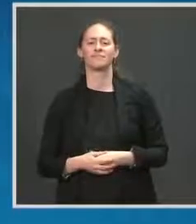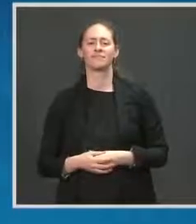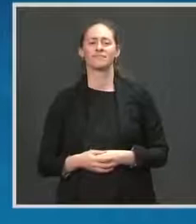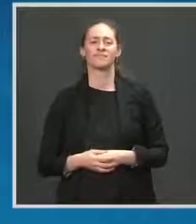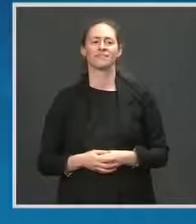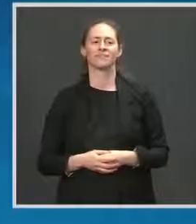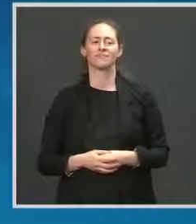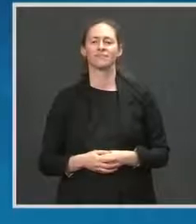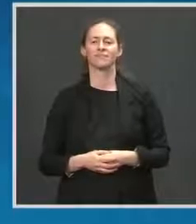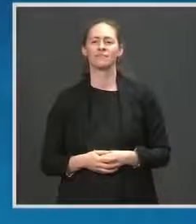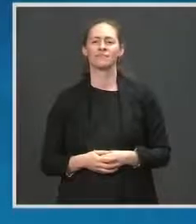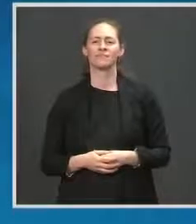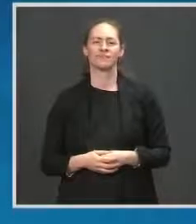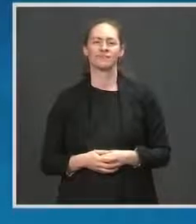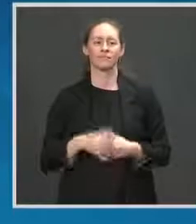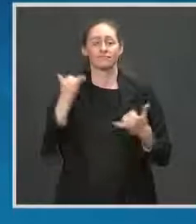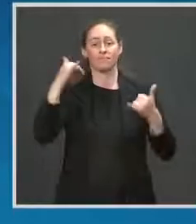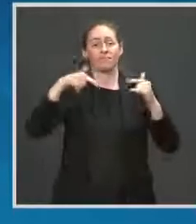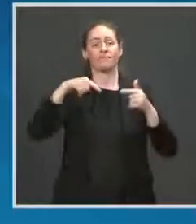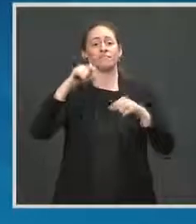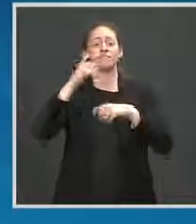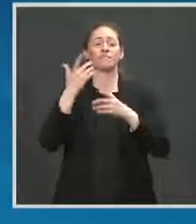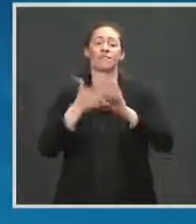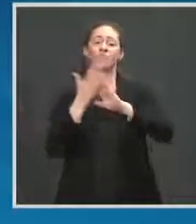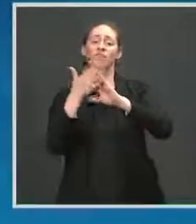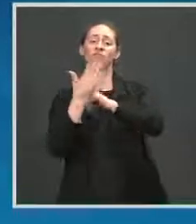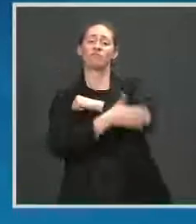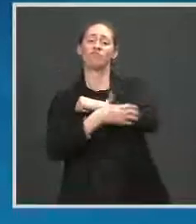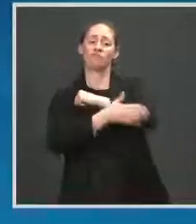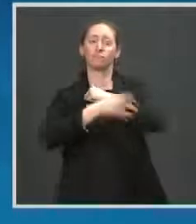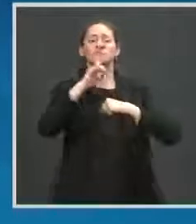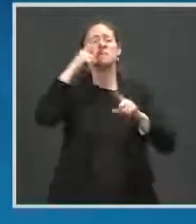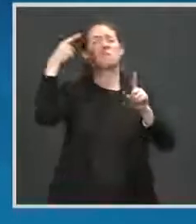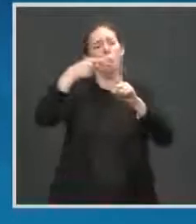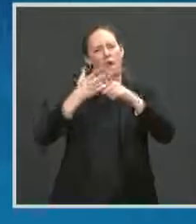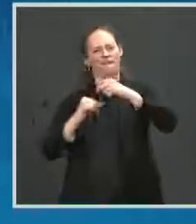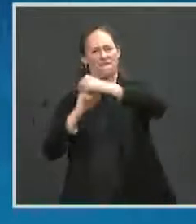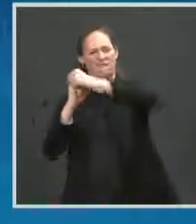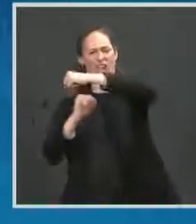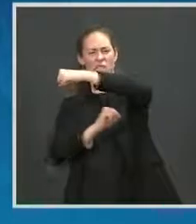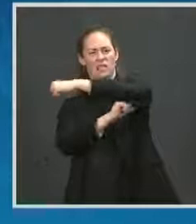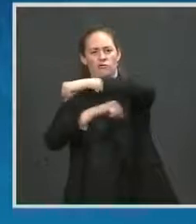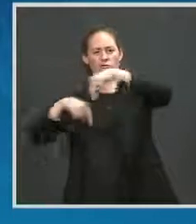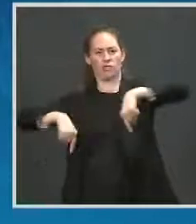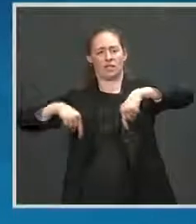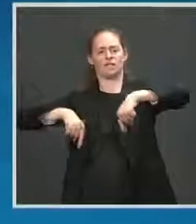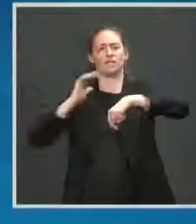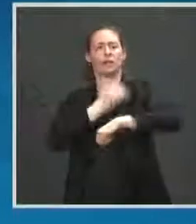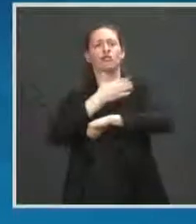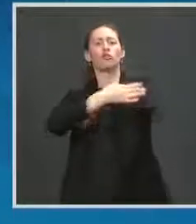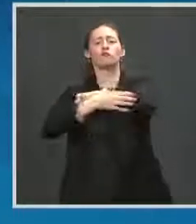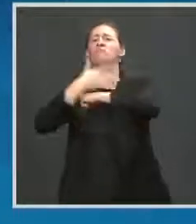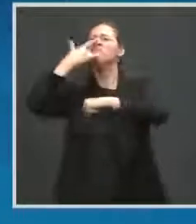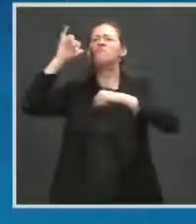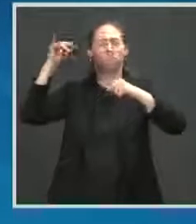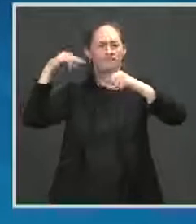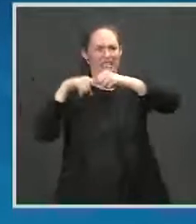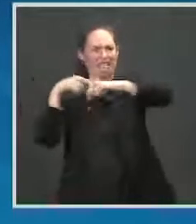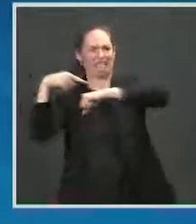Care infrastructure is a basic foundational support system for our nation. It is part of